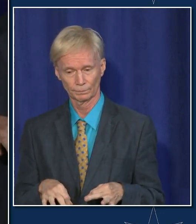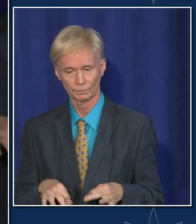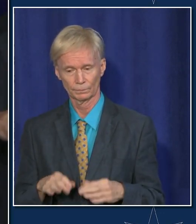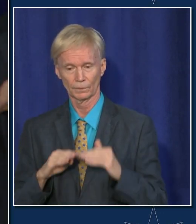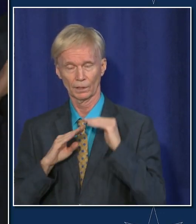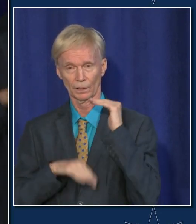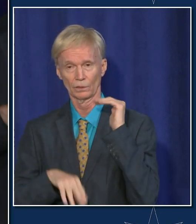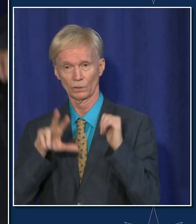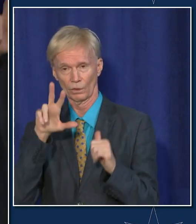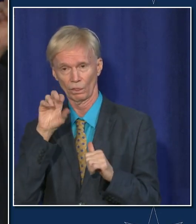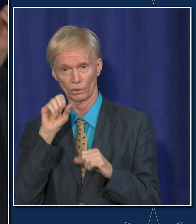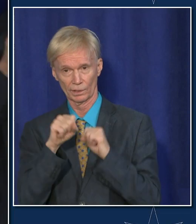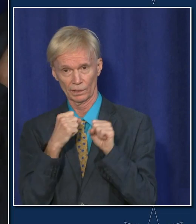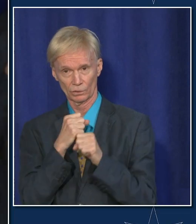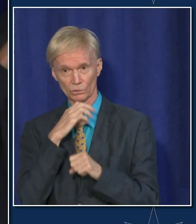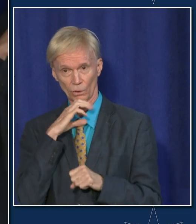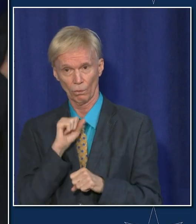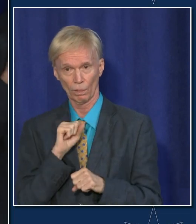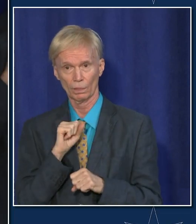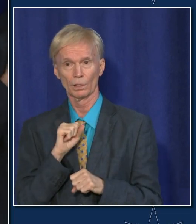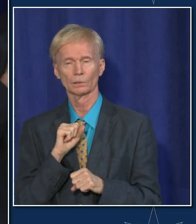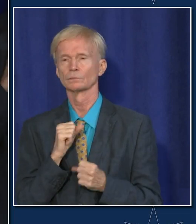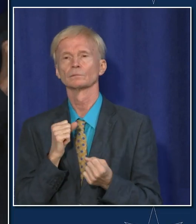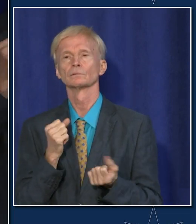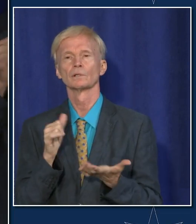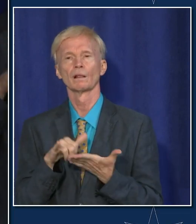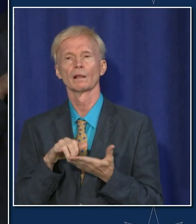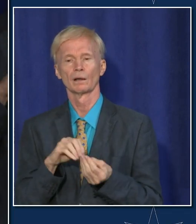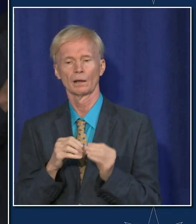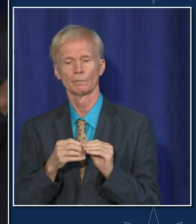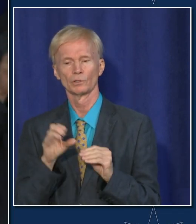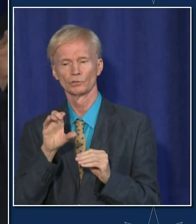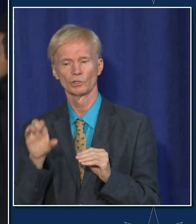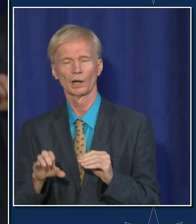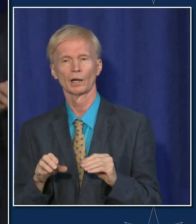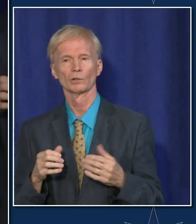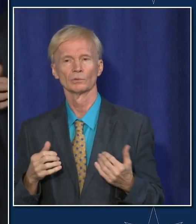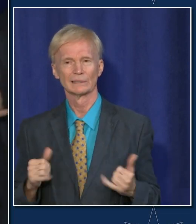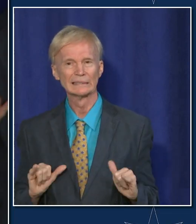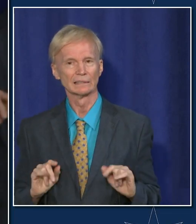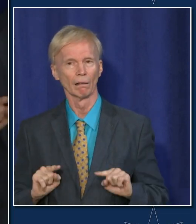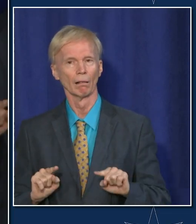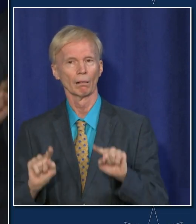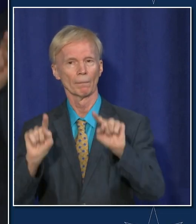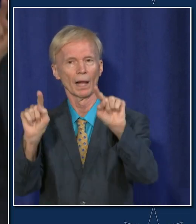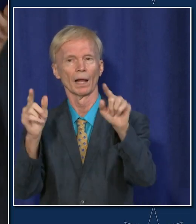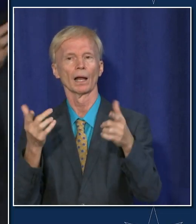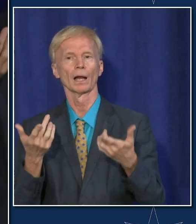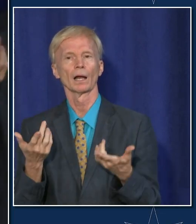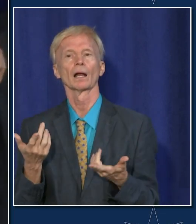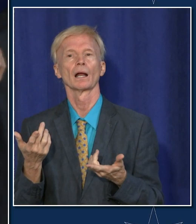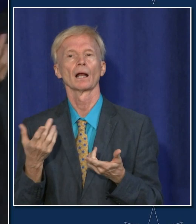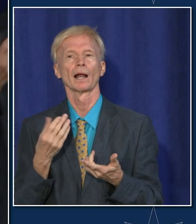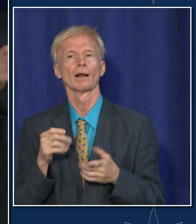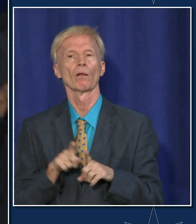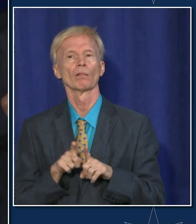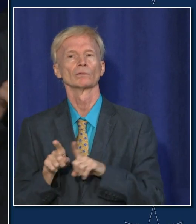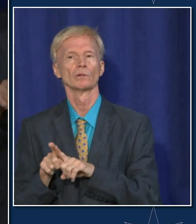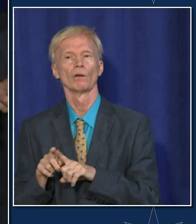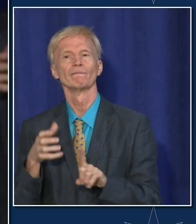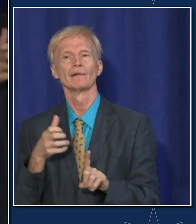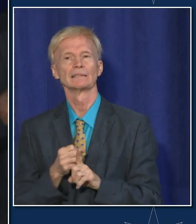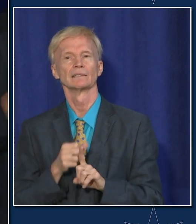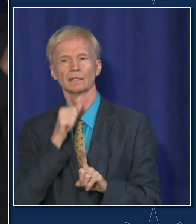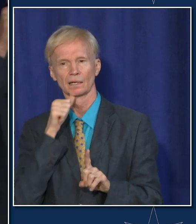30 years old. That's a group that we've seen the number of cases of COVID in the city continuing to spike, and also at the same time their vaccination rate